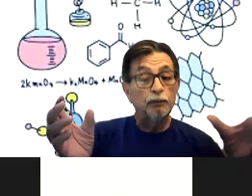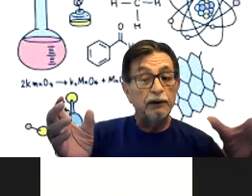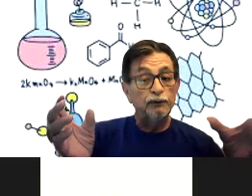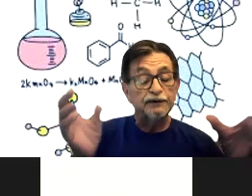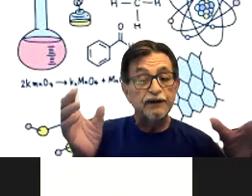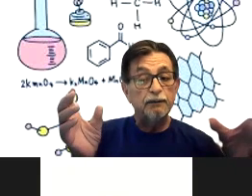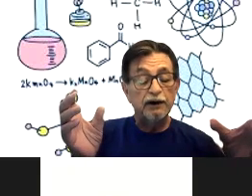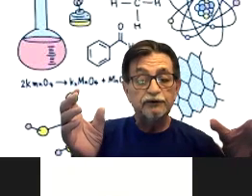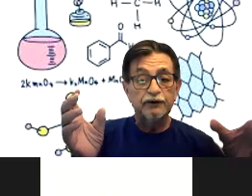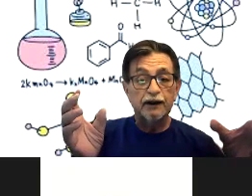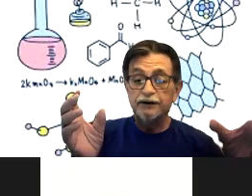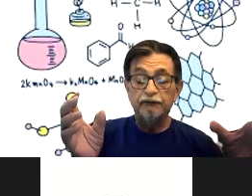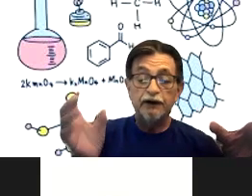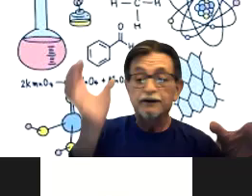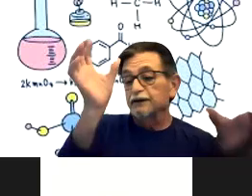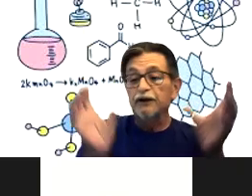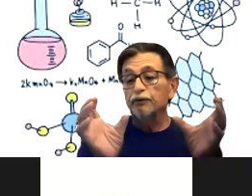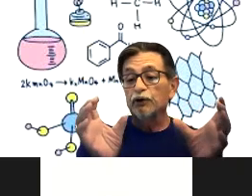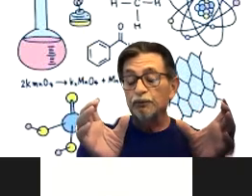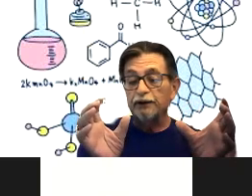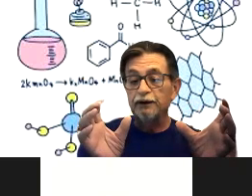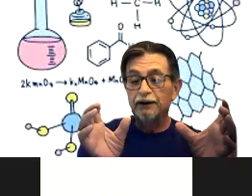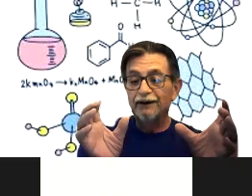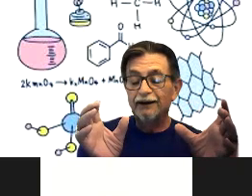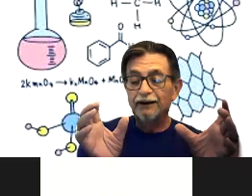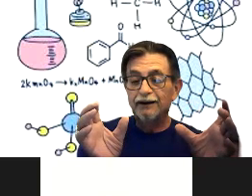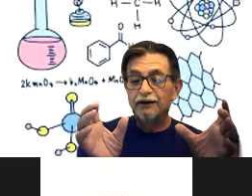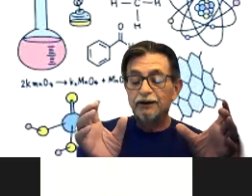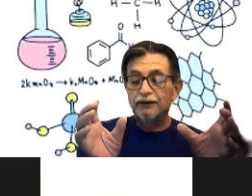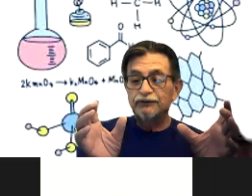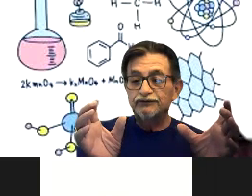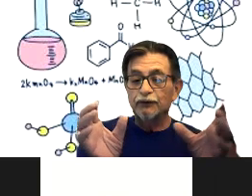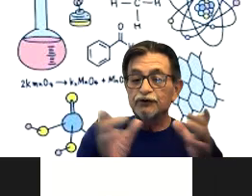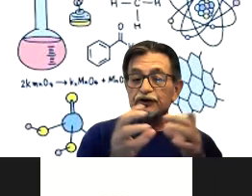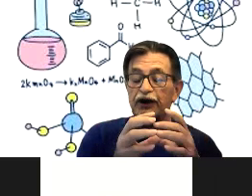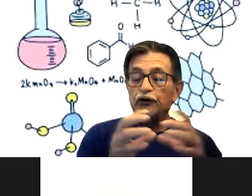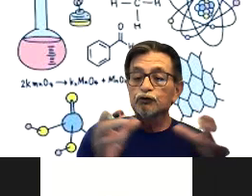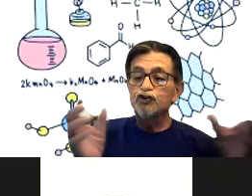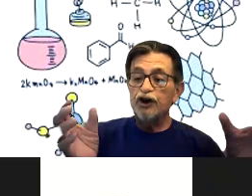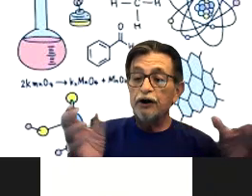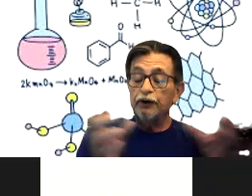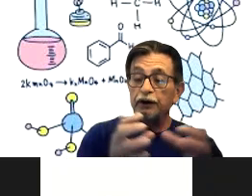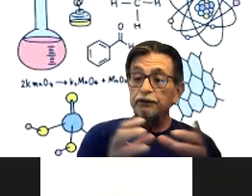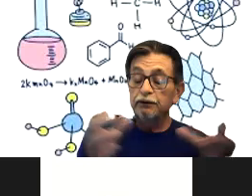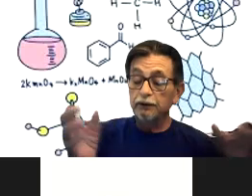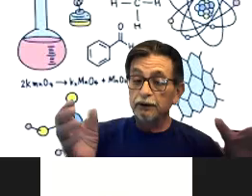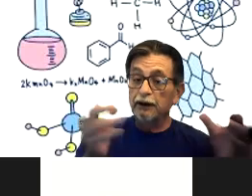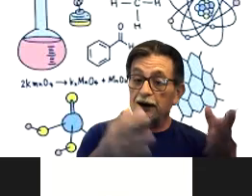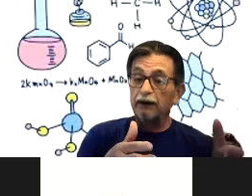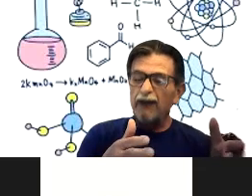got bromine with the same electronegativity as another bromine. So there's an equal